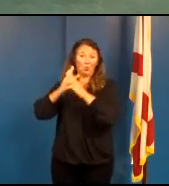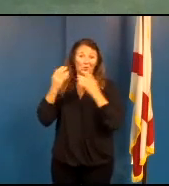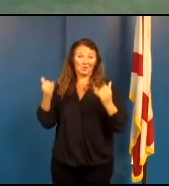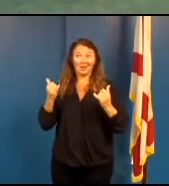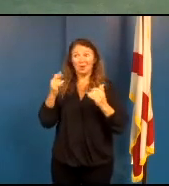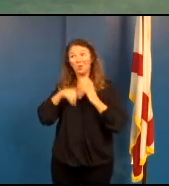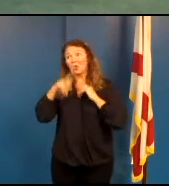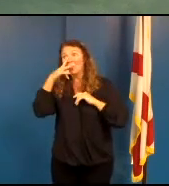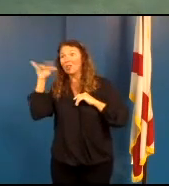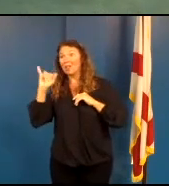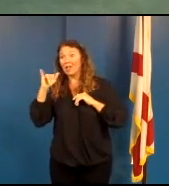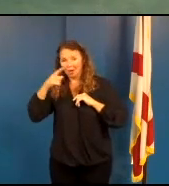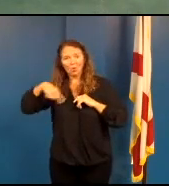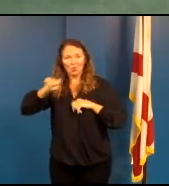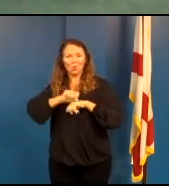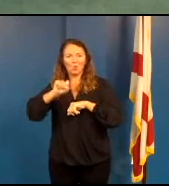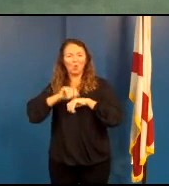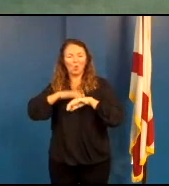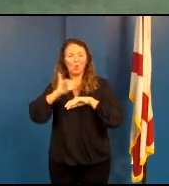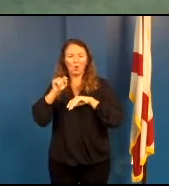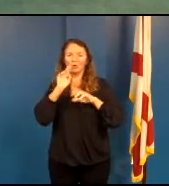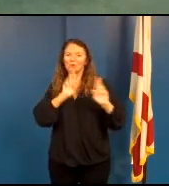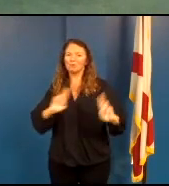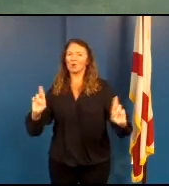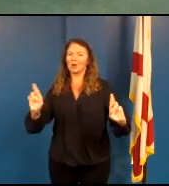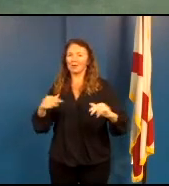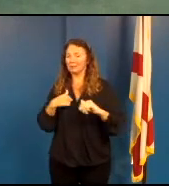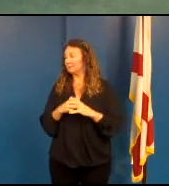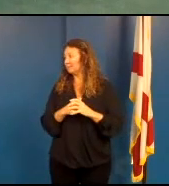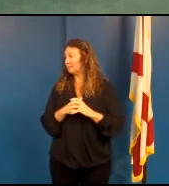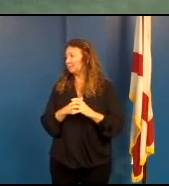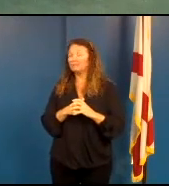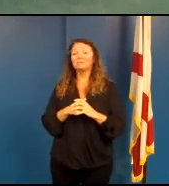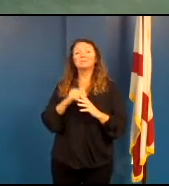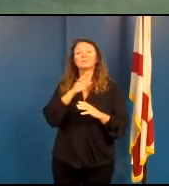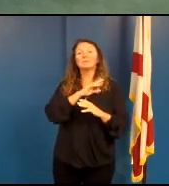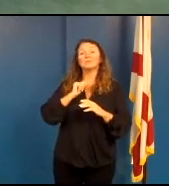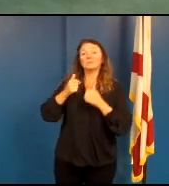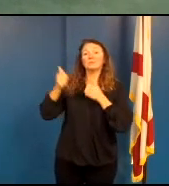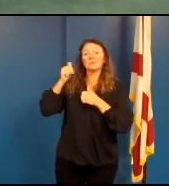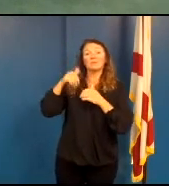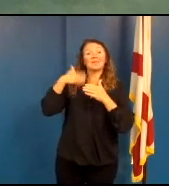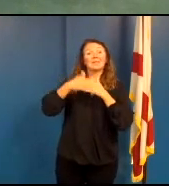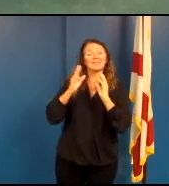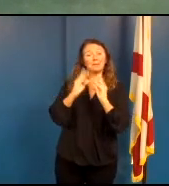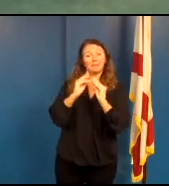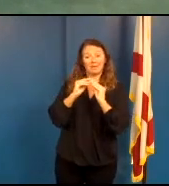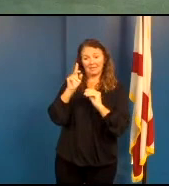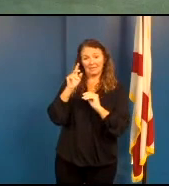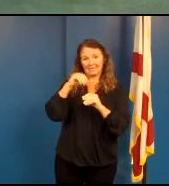what that looks like. Great. So thank you to everybody. And our next meeting date in December at